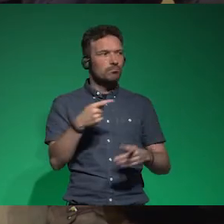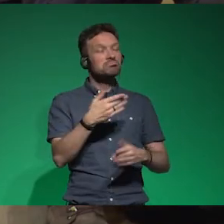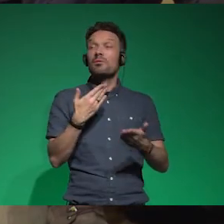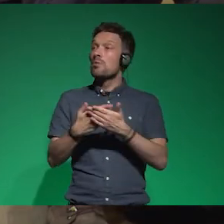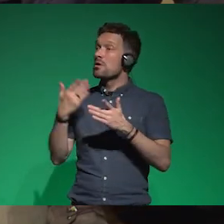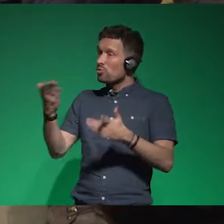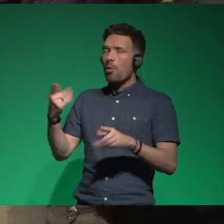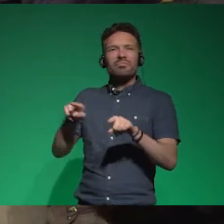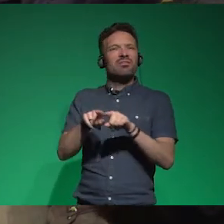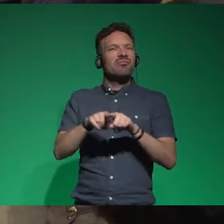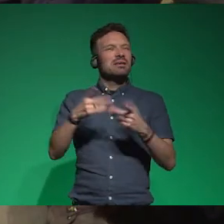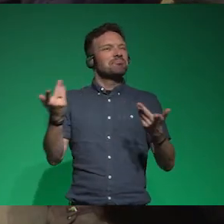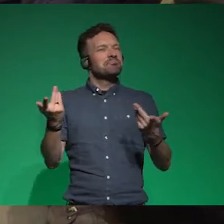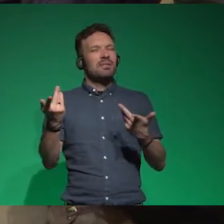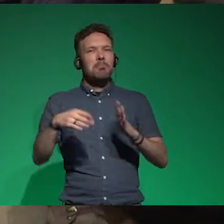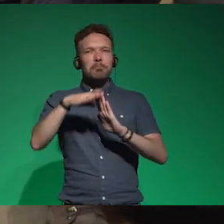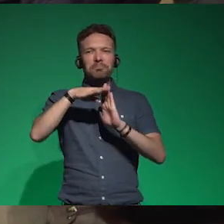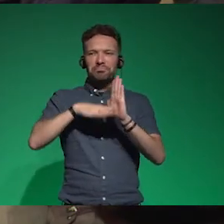that they organize